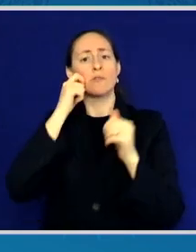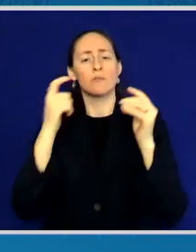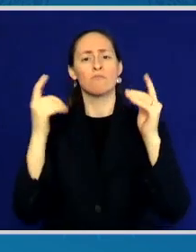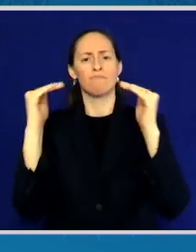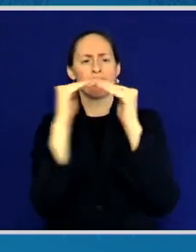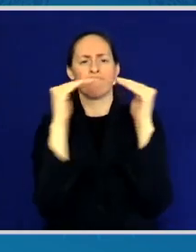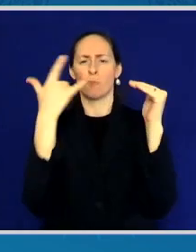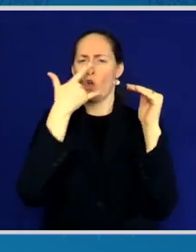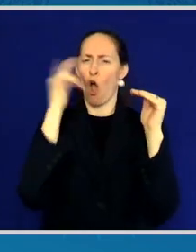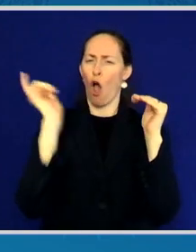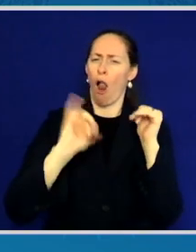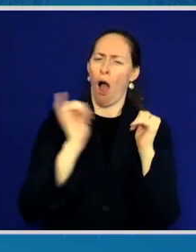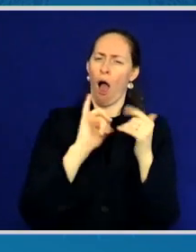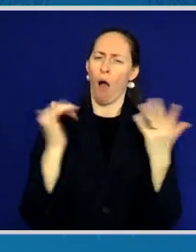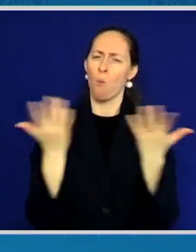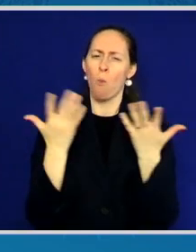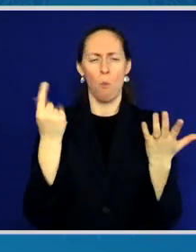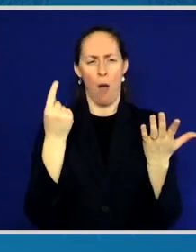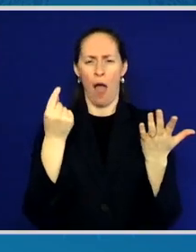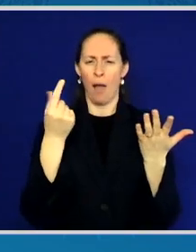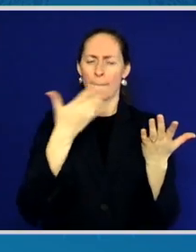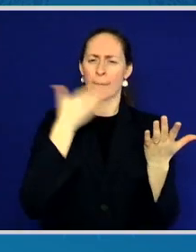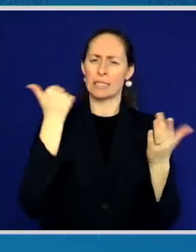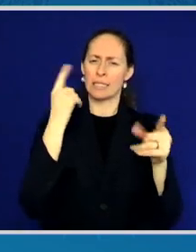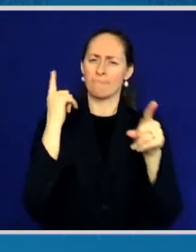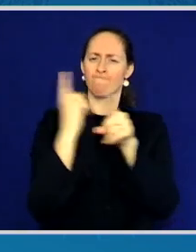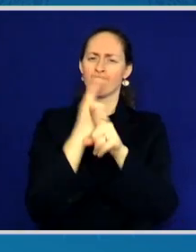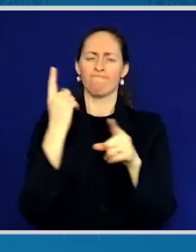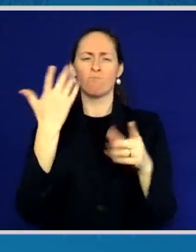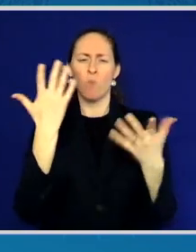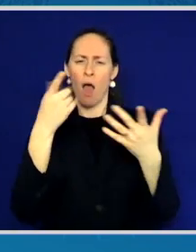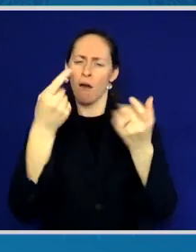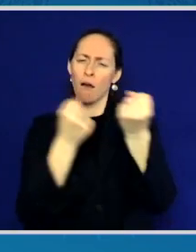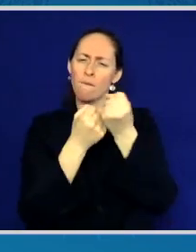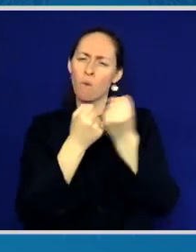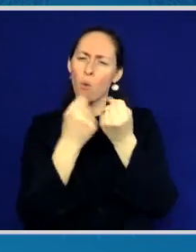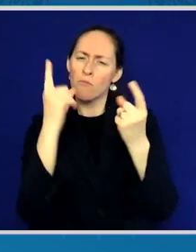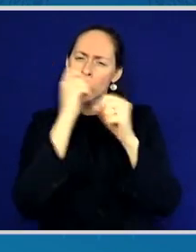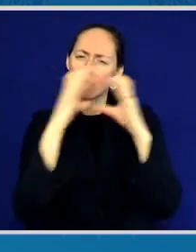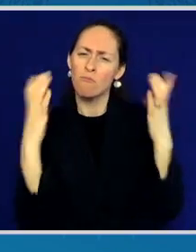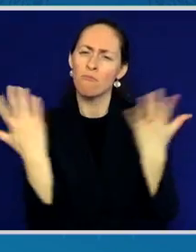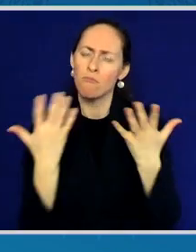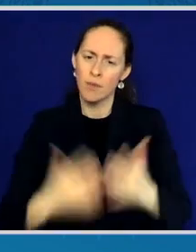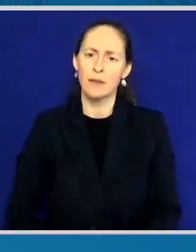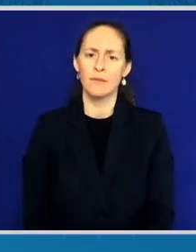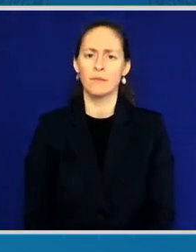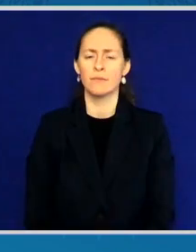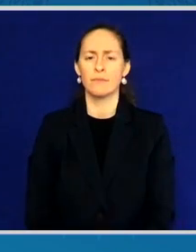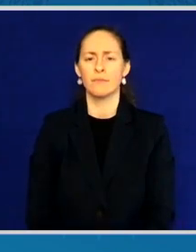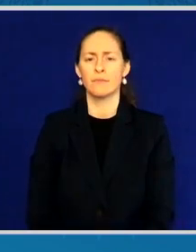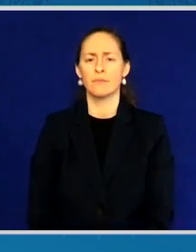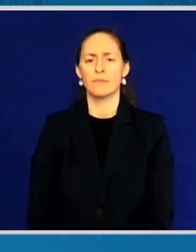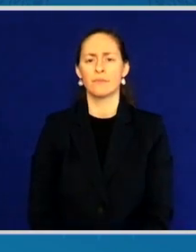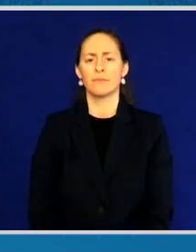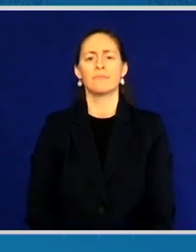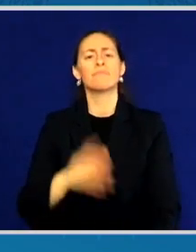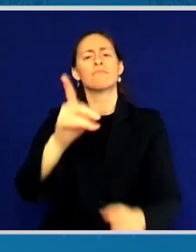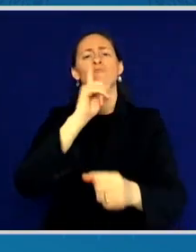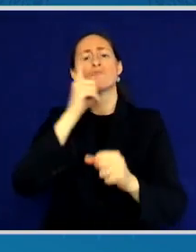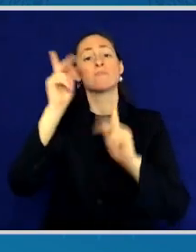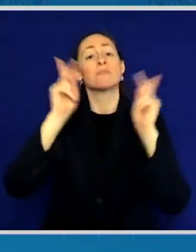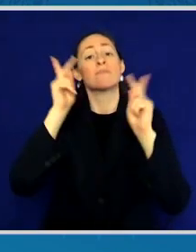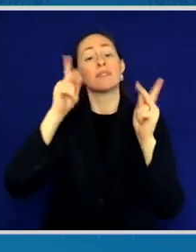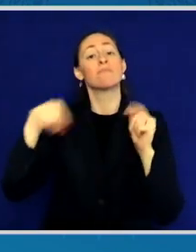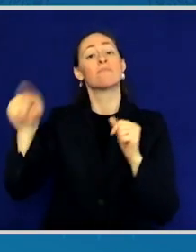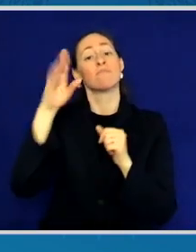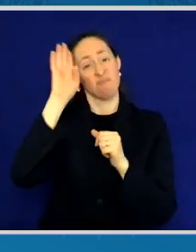some of the best practices that you are advocating? Sure. I think one is just ridership. The average worker, it takes about 3 hours when you think about